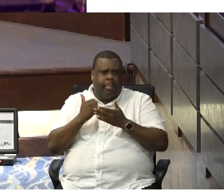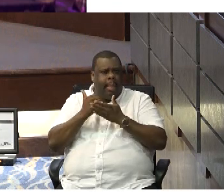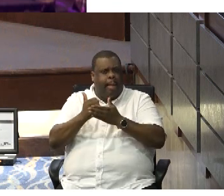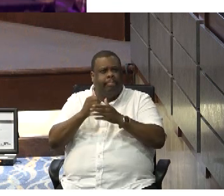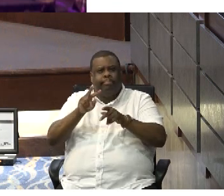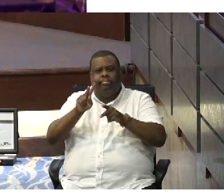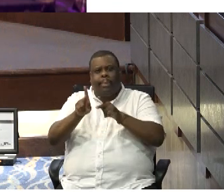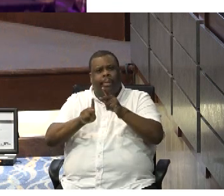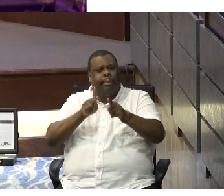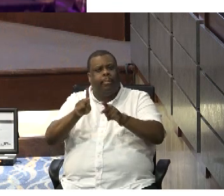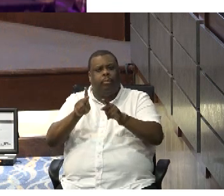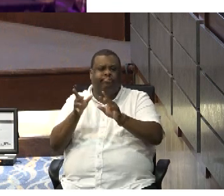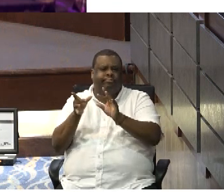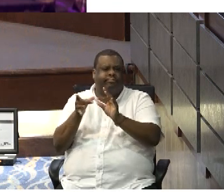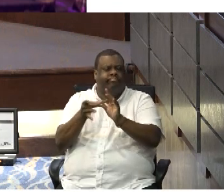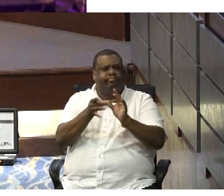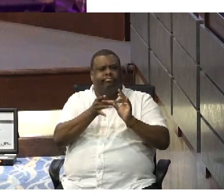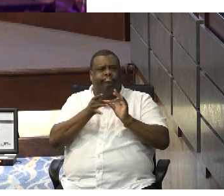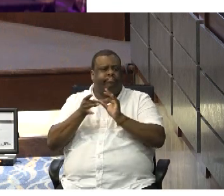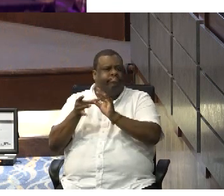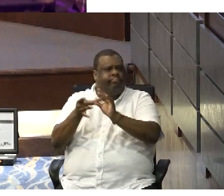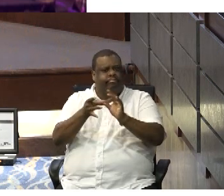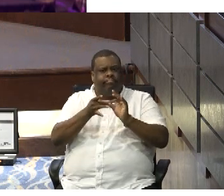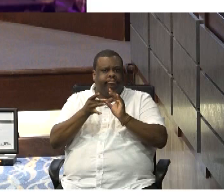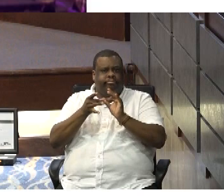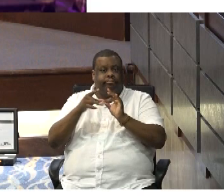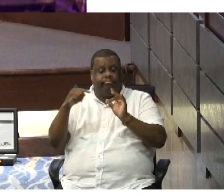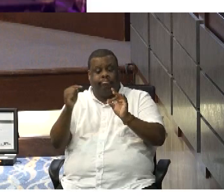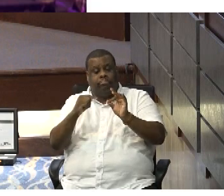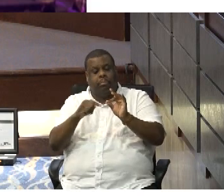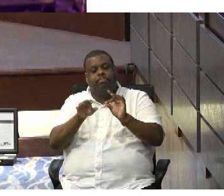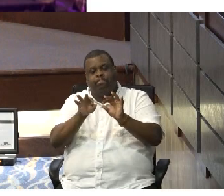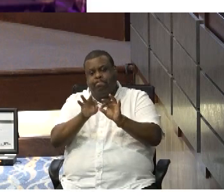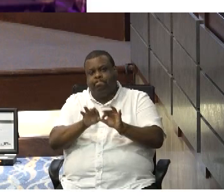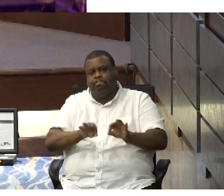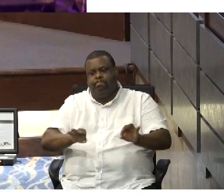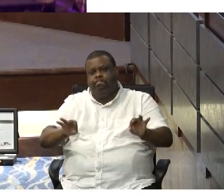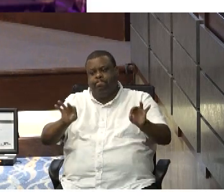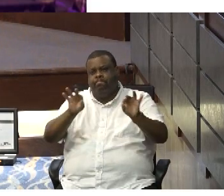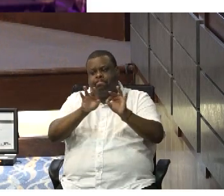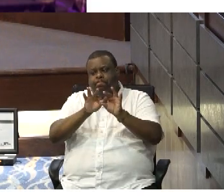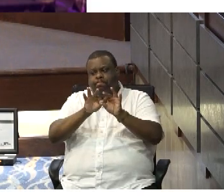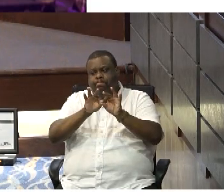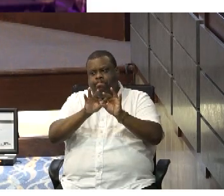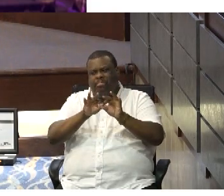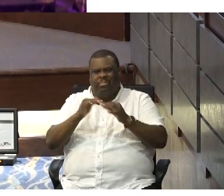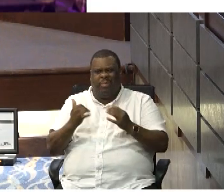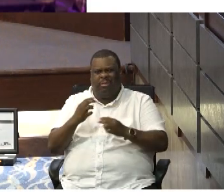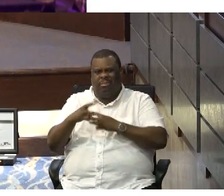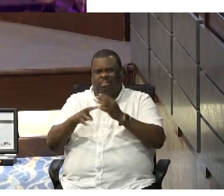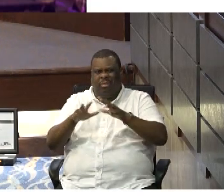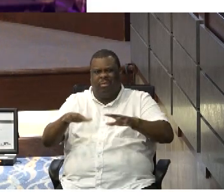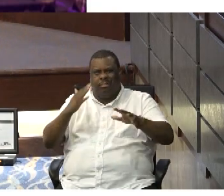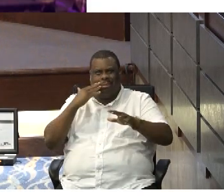hope and connection, and those are really important in our very fragmented society.